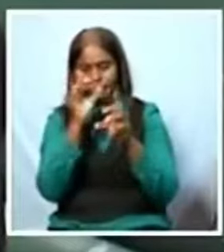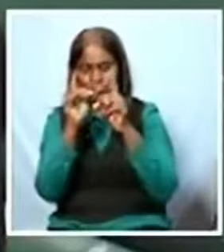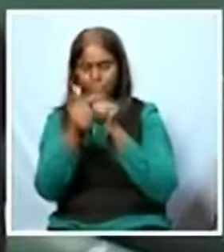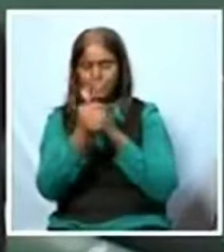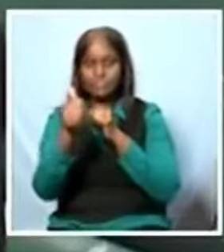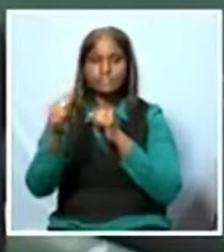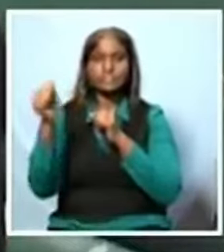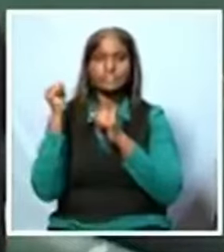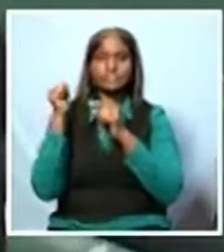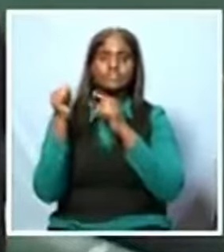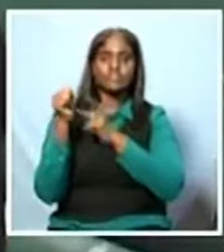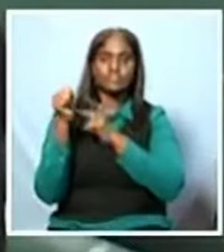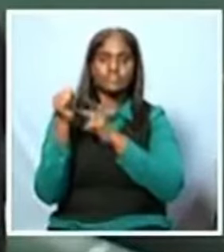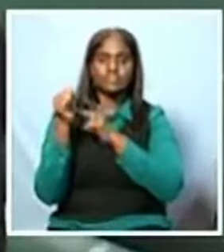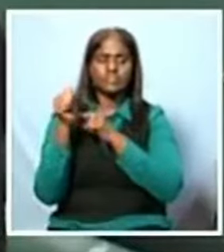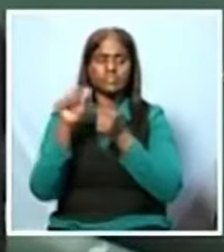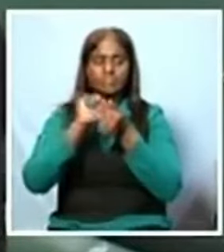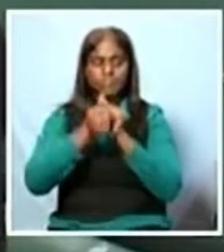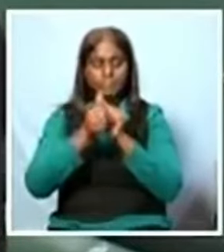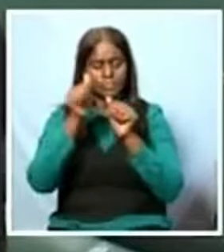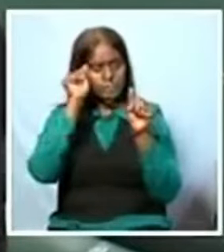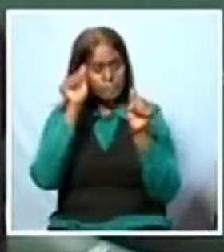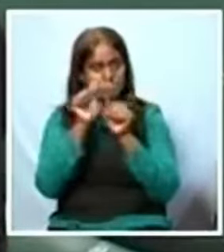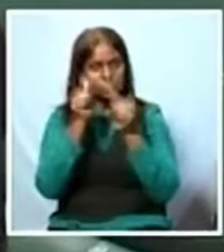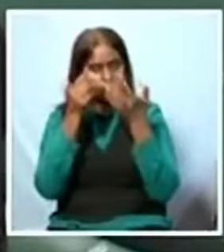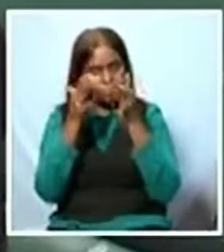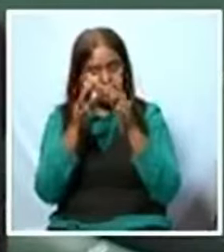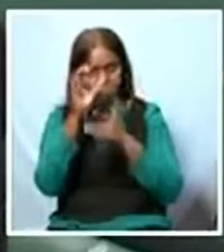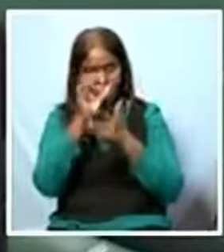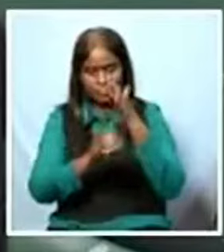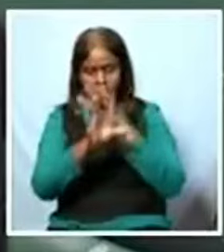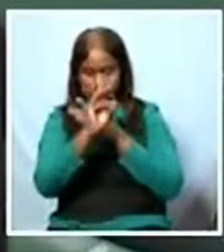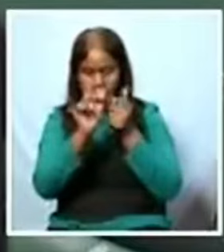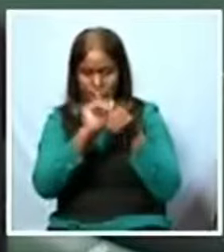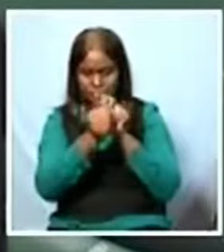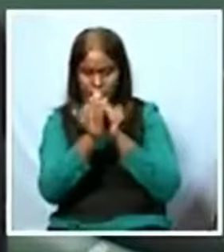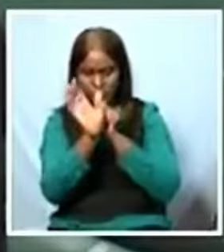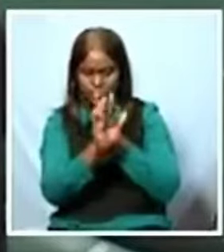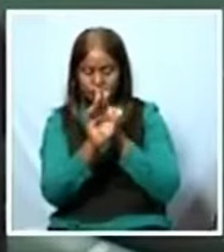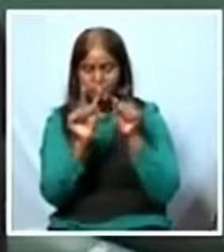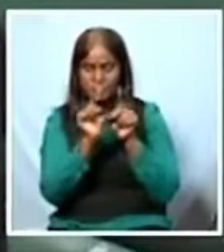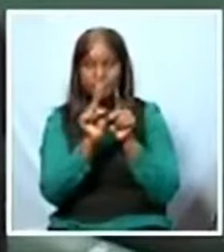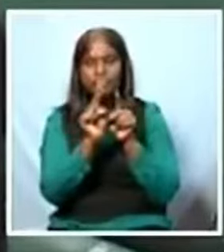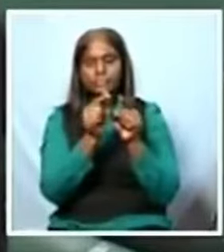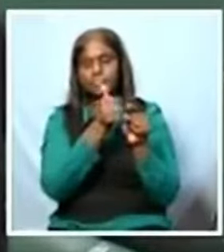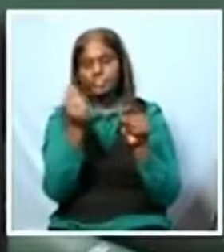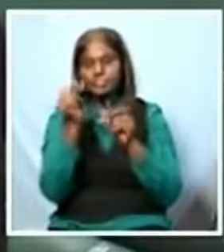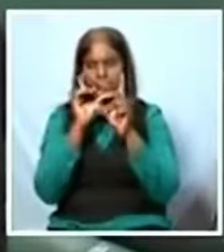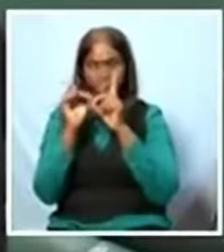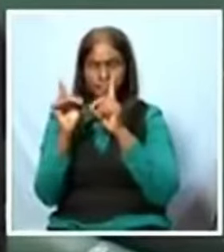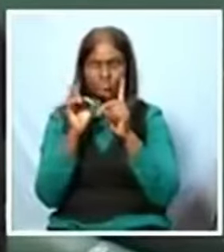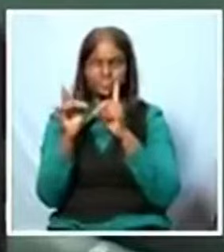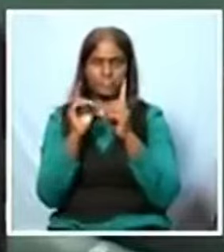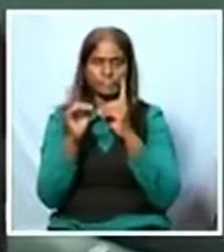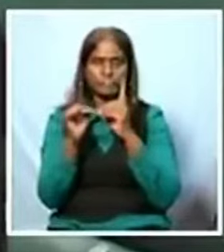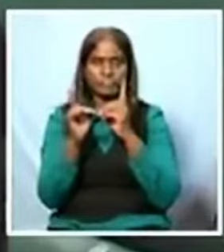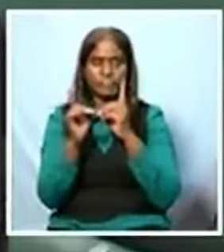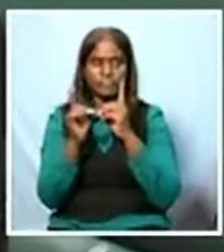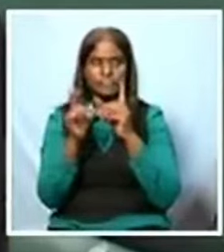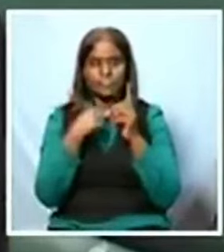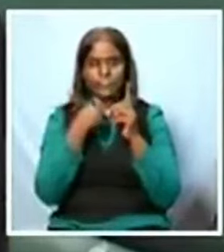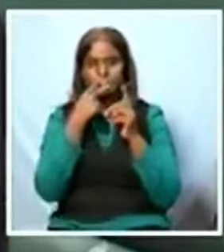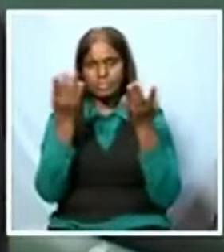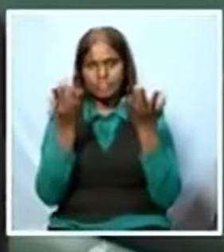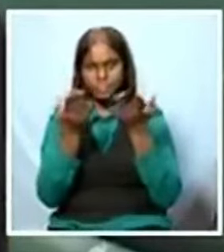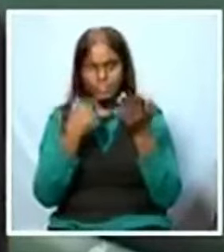any objection? Amendment is agreed to. Clause 7 as amended. Any debate? I see